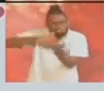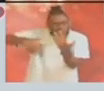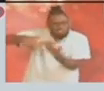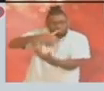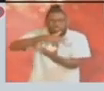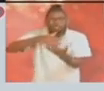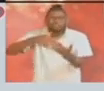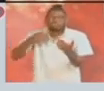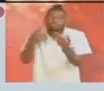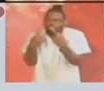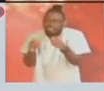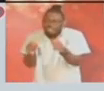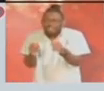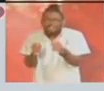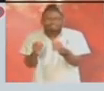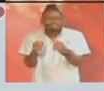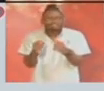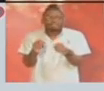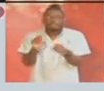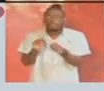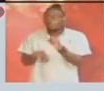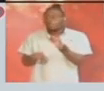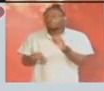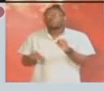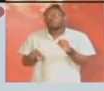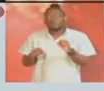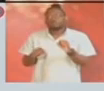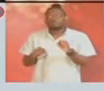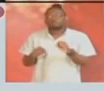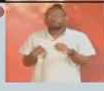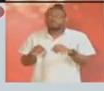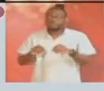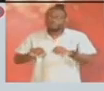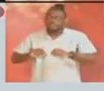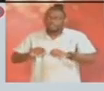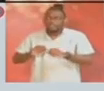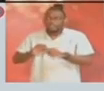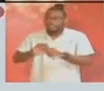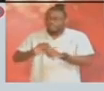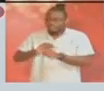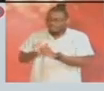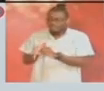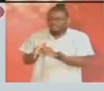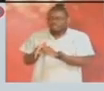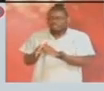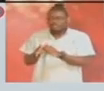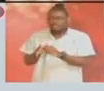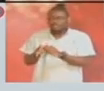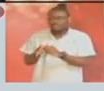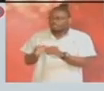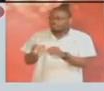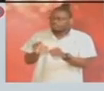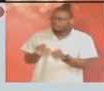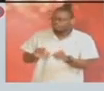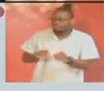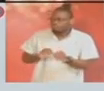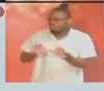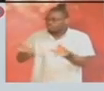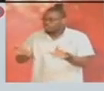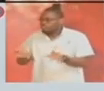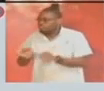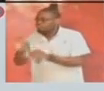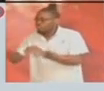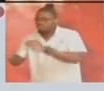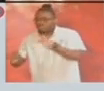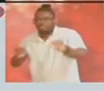to person in situations where masks cannot be worn. Masking